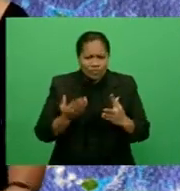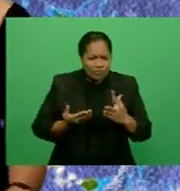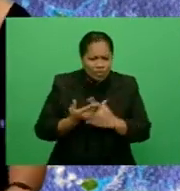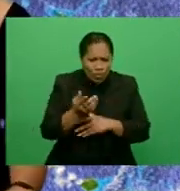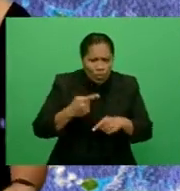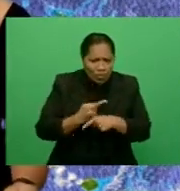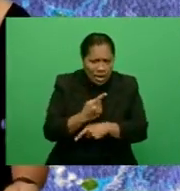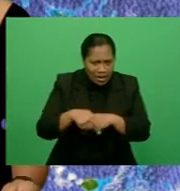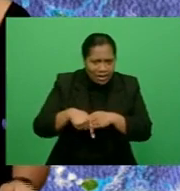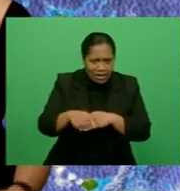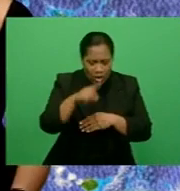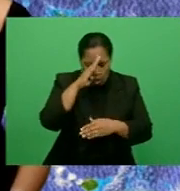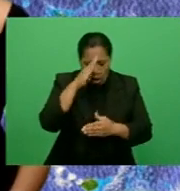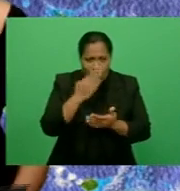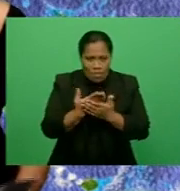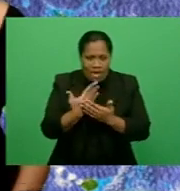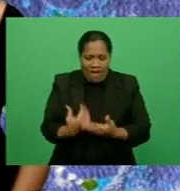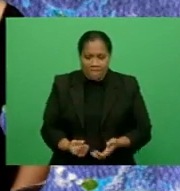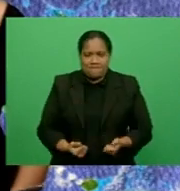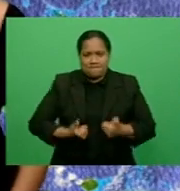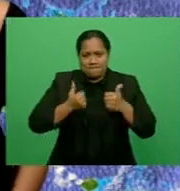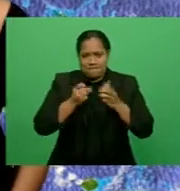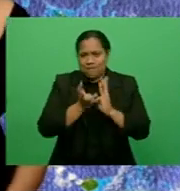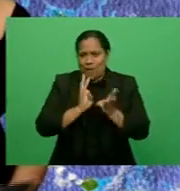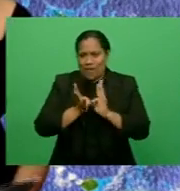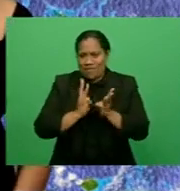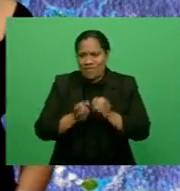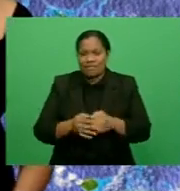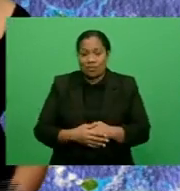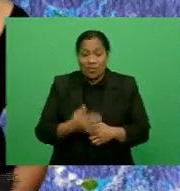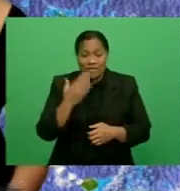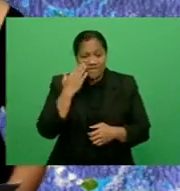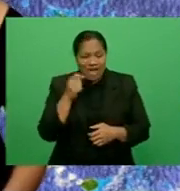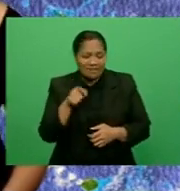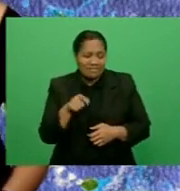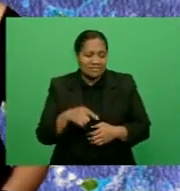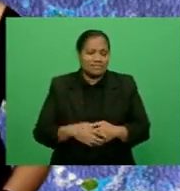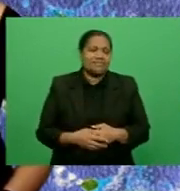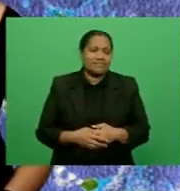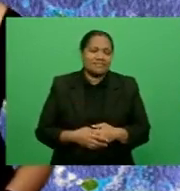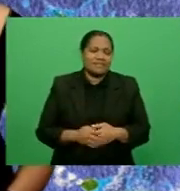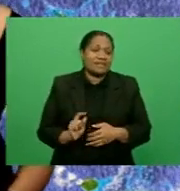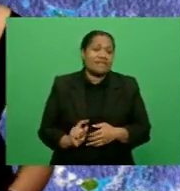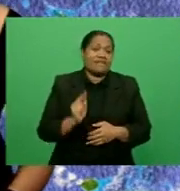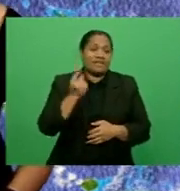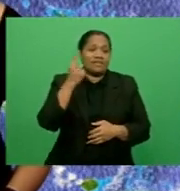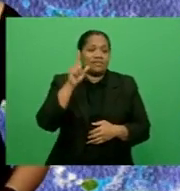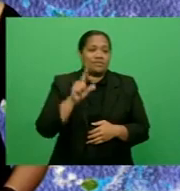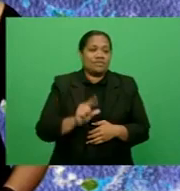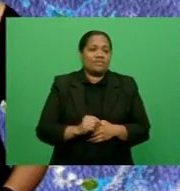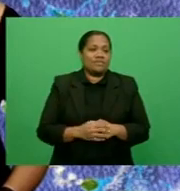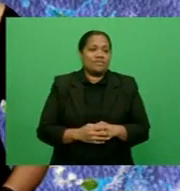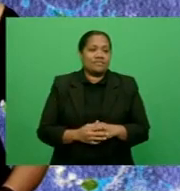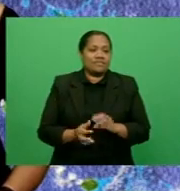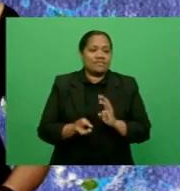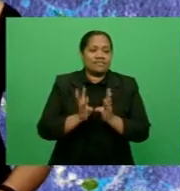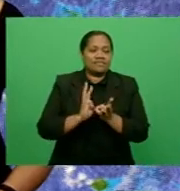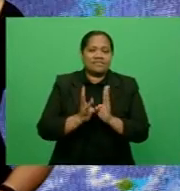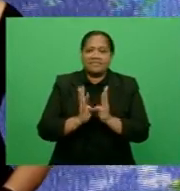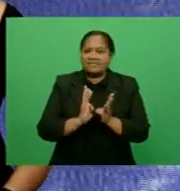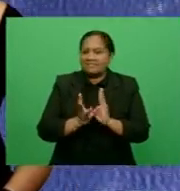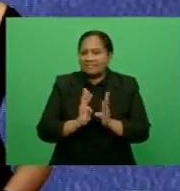good weather around the corner. We shall find out in a while but first let's see the weather's flavor in other centers.